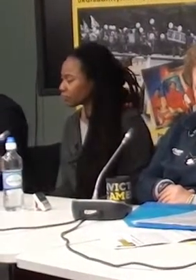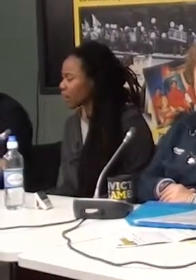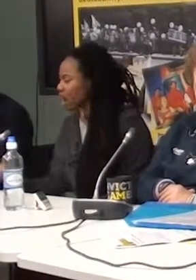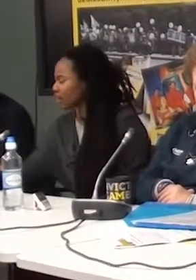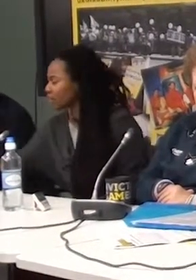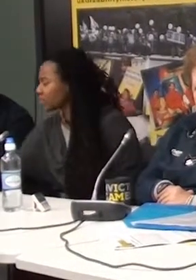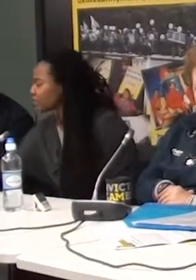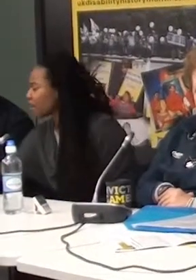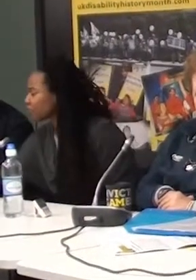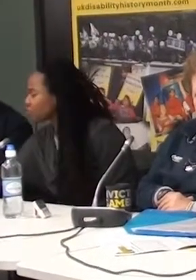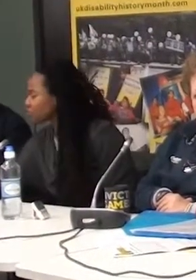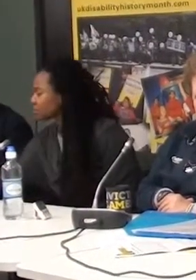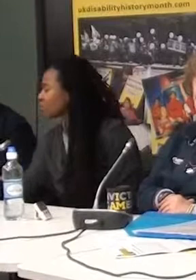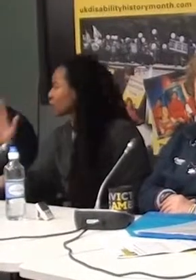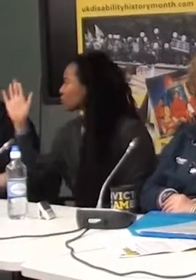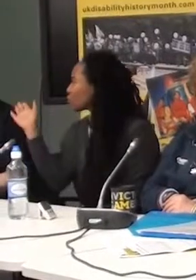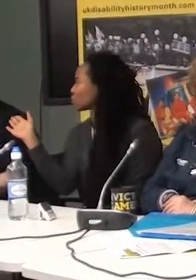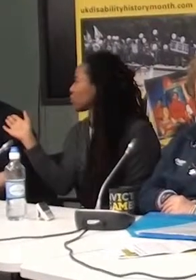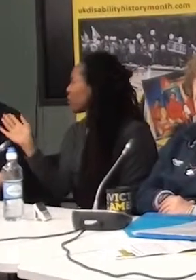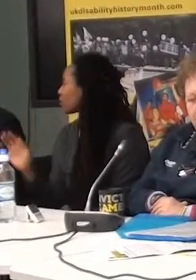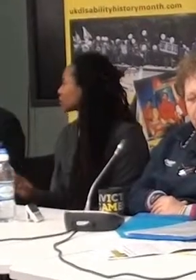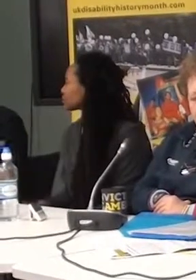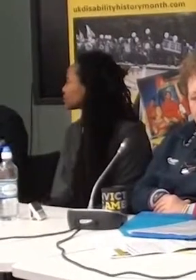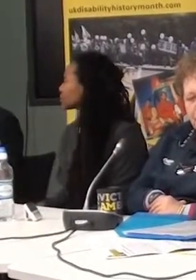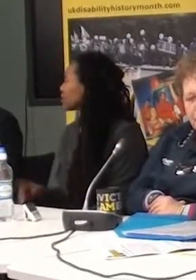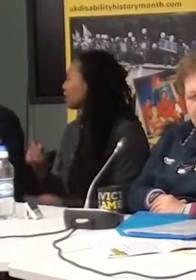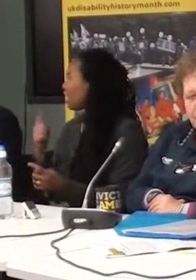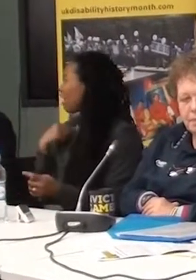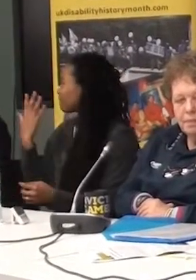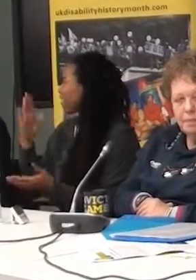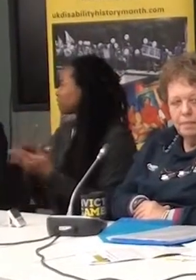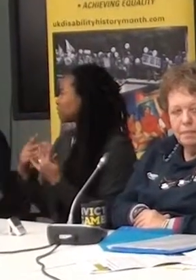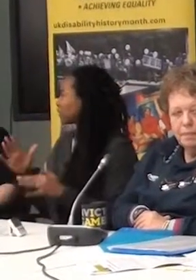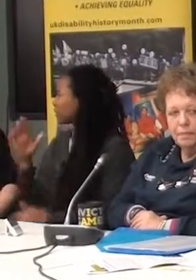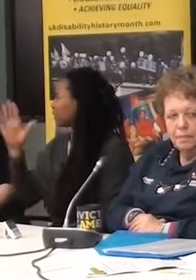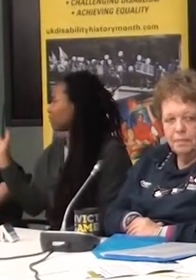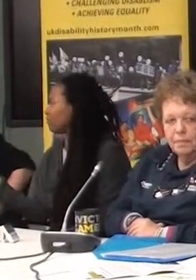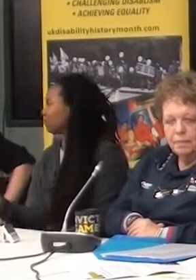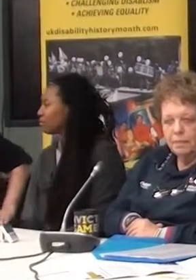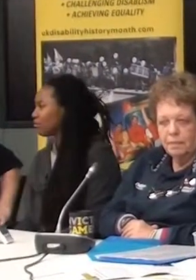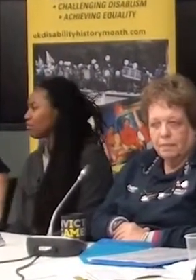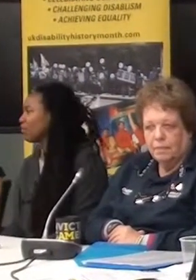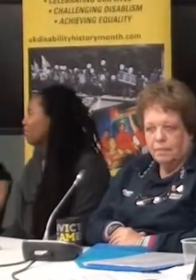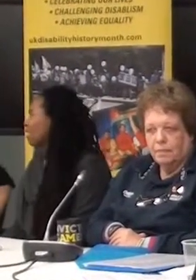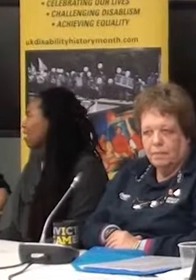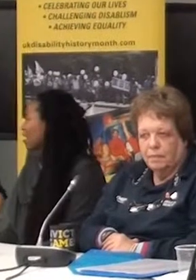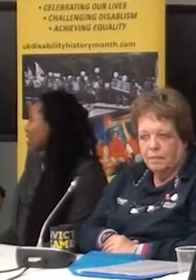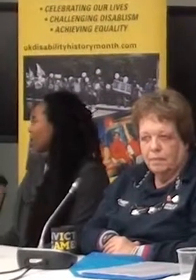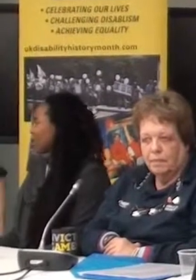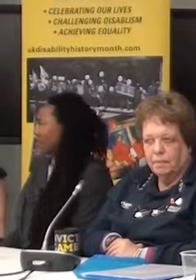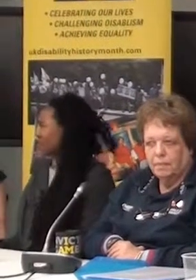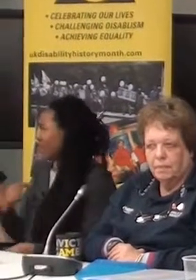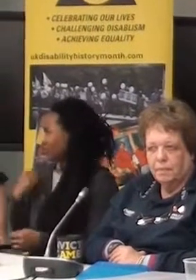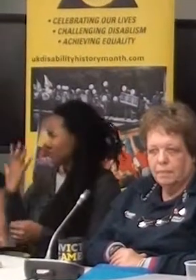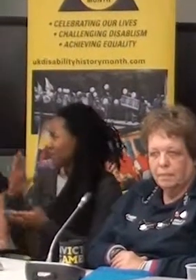on this. There you are, Arthur. Now, I think I'm going to actually stand so I could see most of you here, which is better.